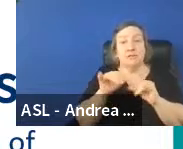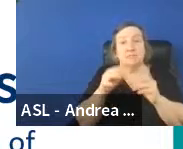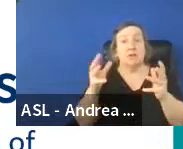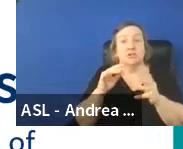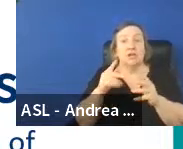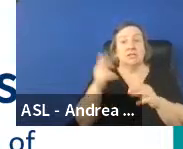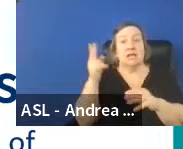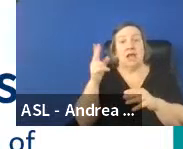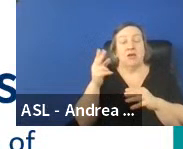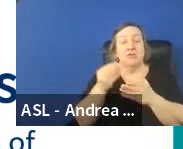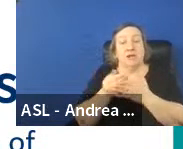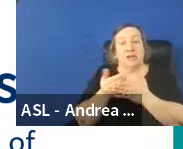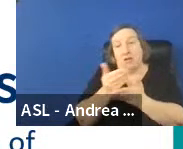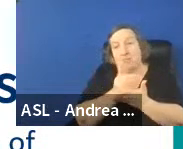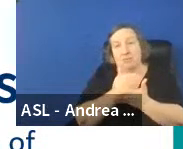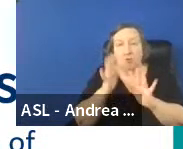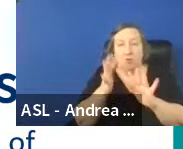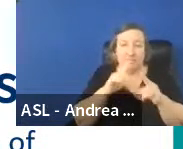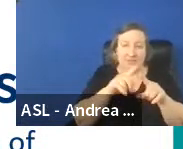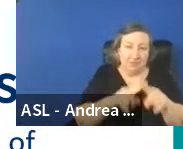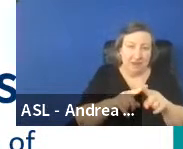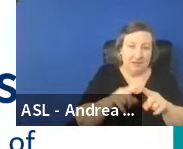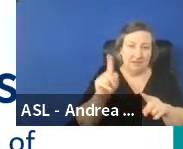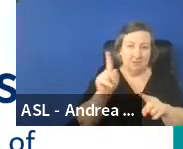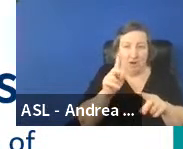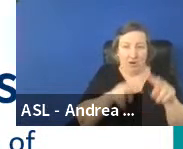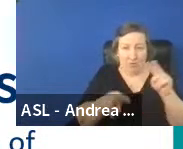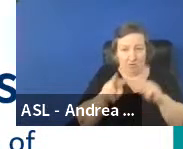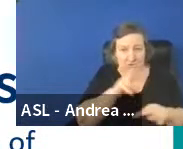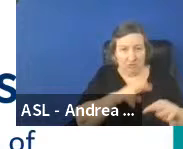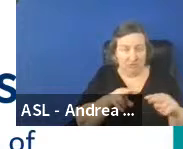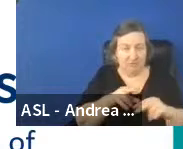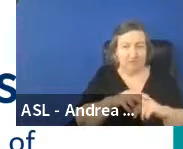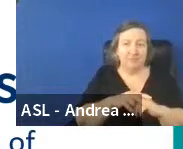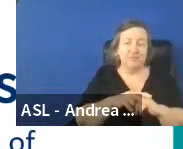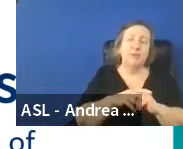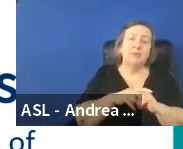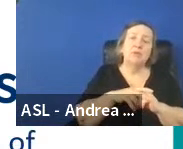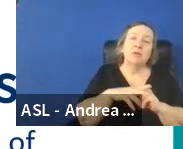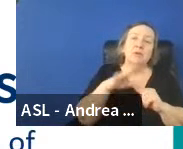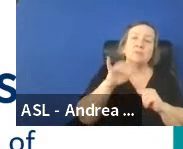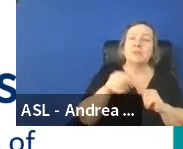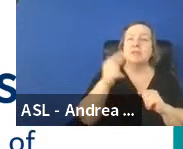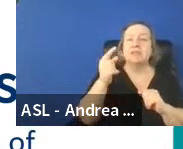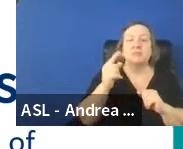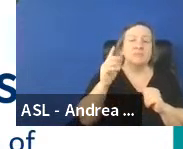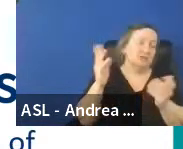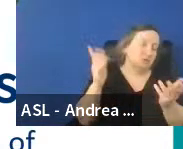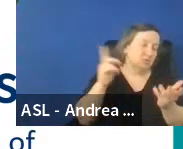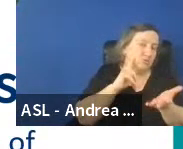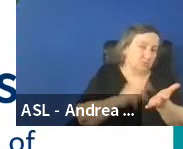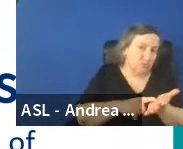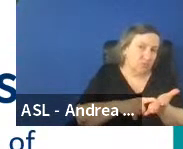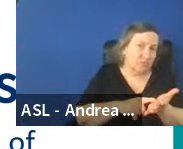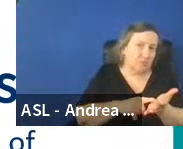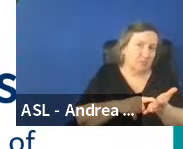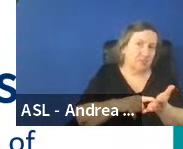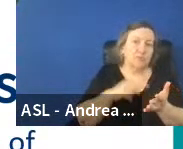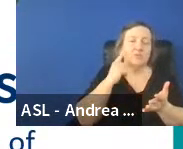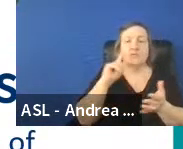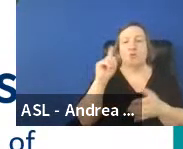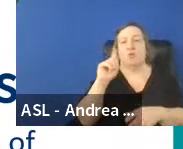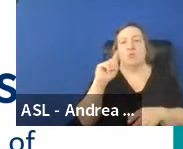income across the board. So kind of depends on where we're looking, but that's just something to note in terms of